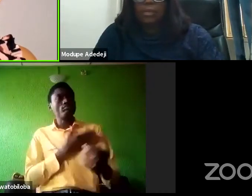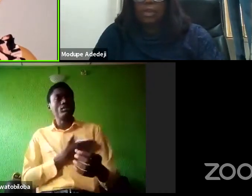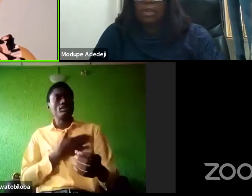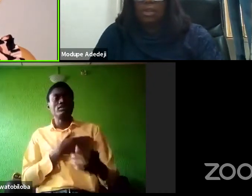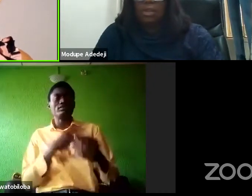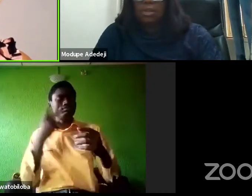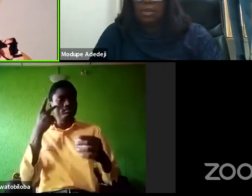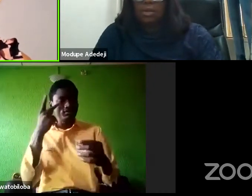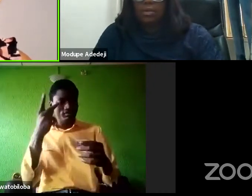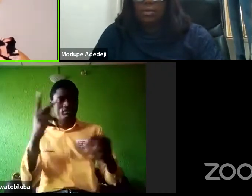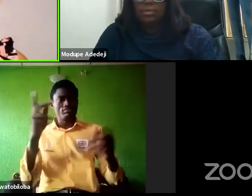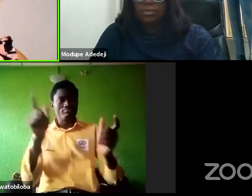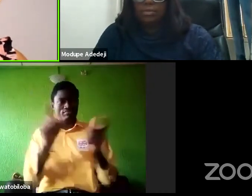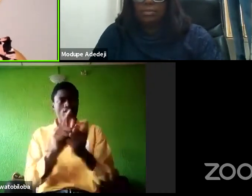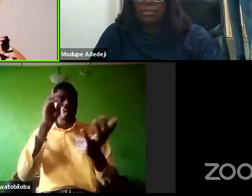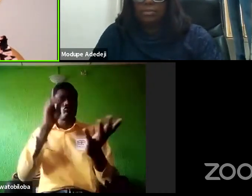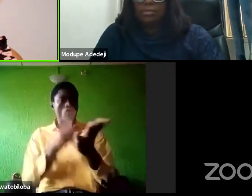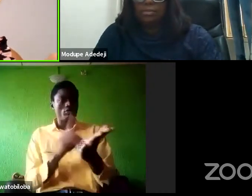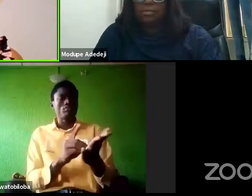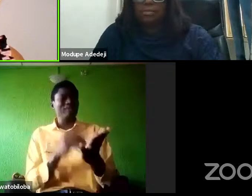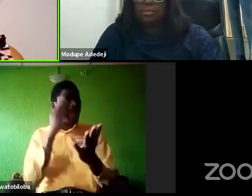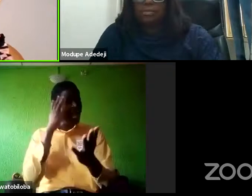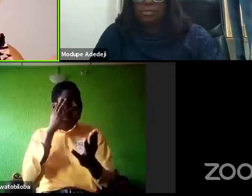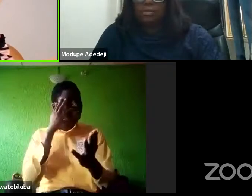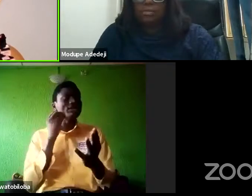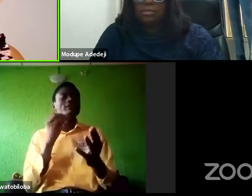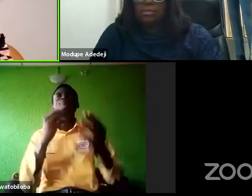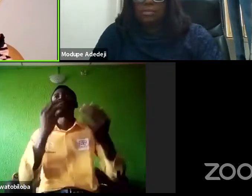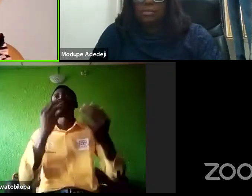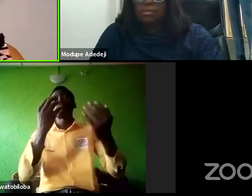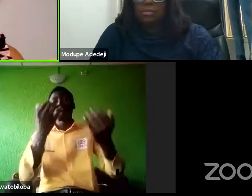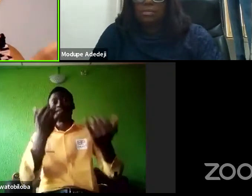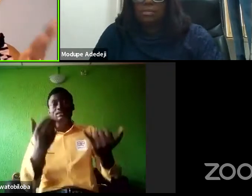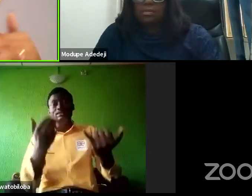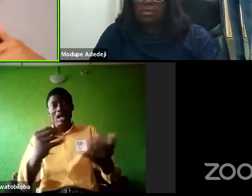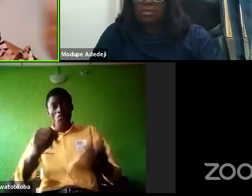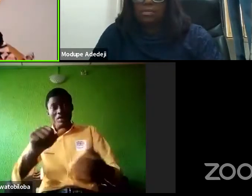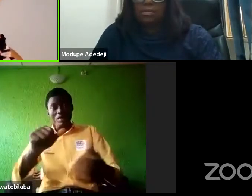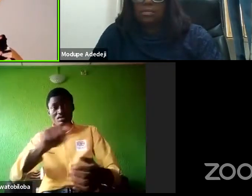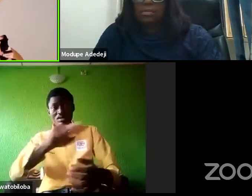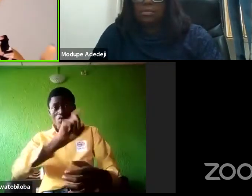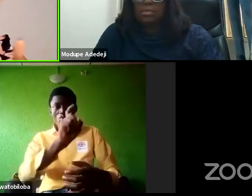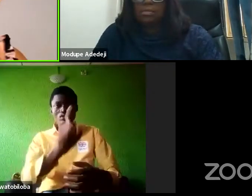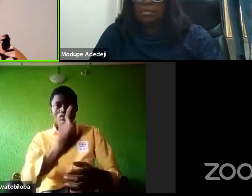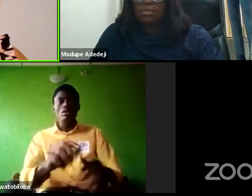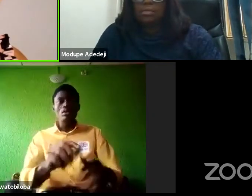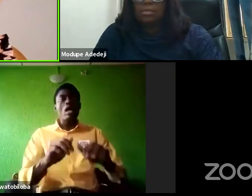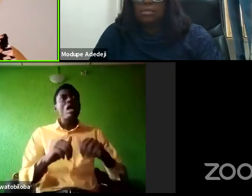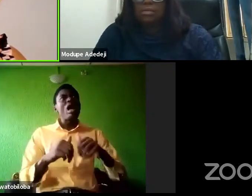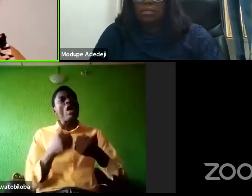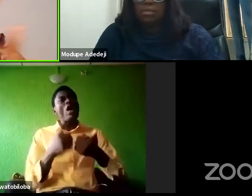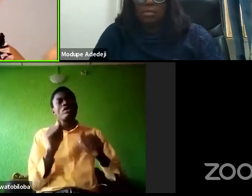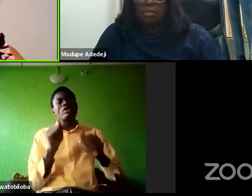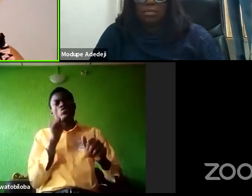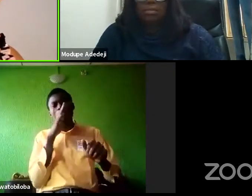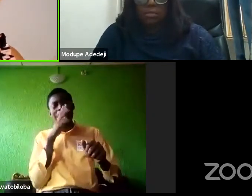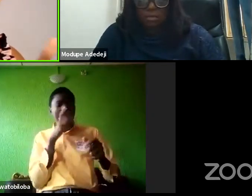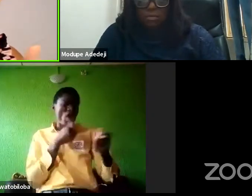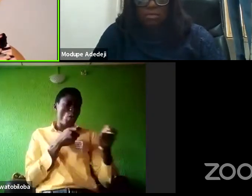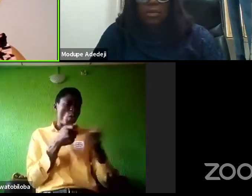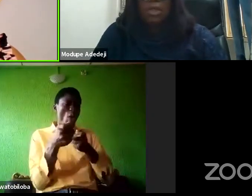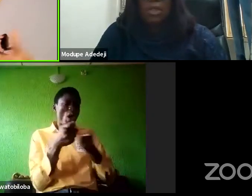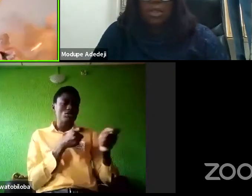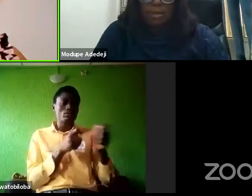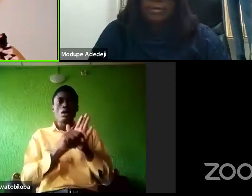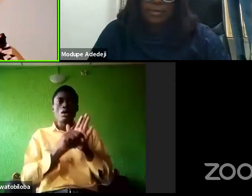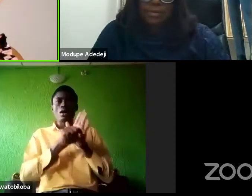And naturally we have a normal schedule of stress, of activities, of